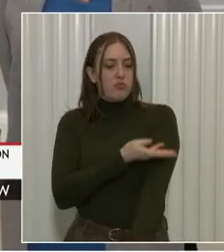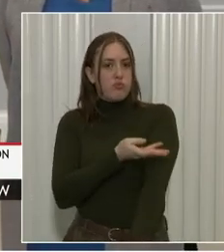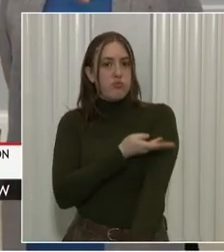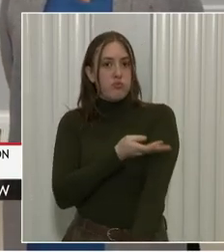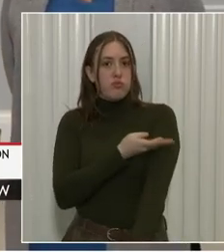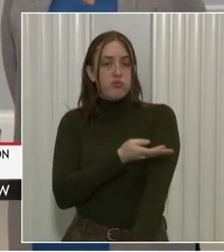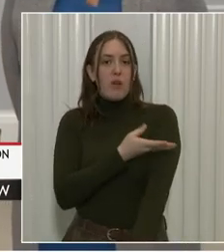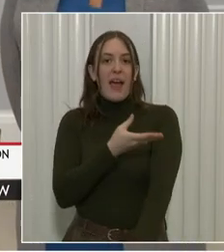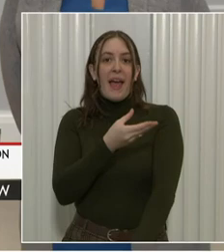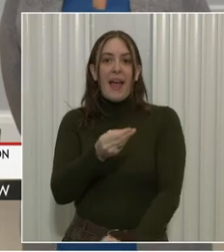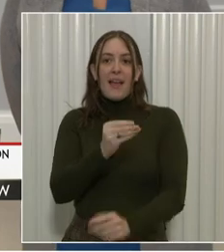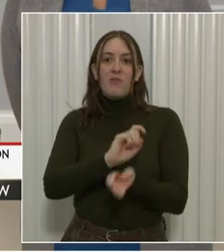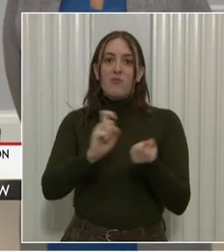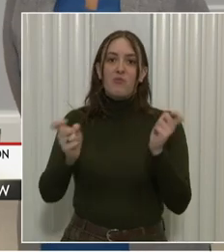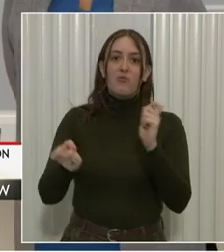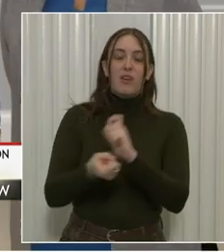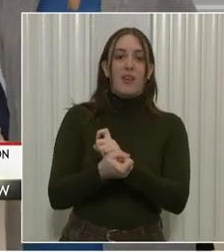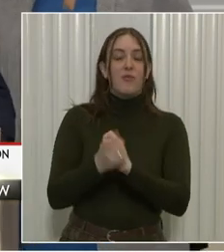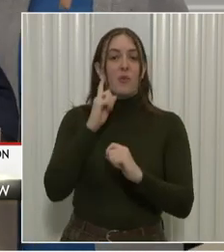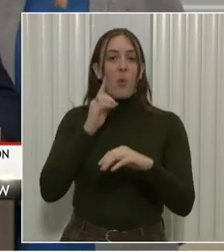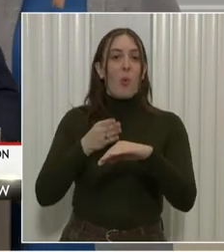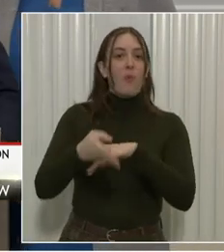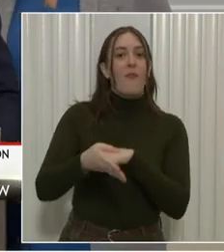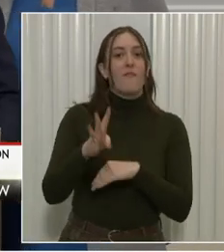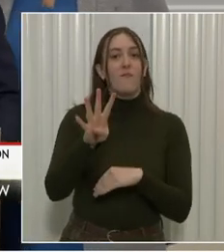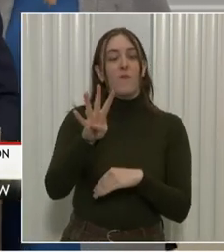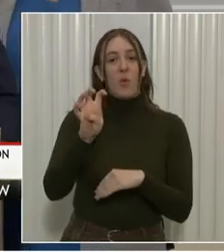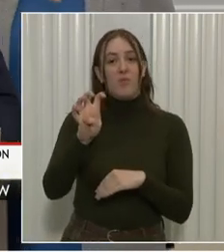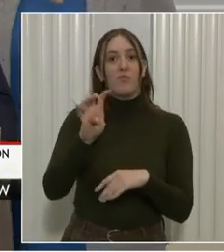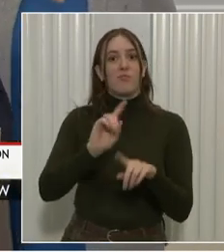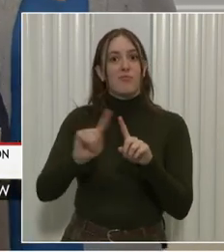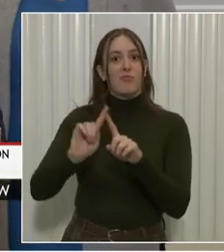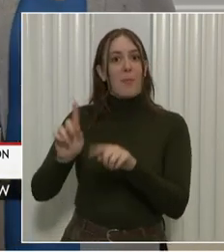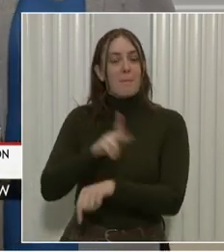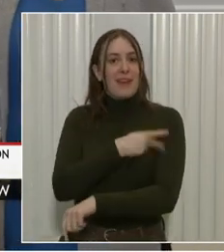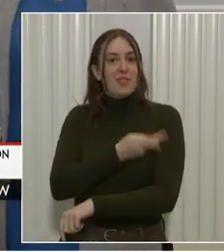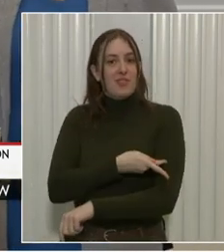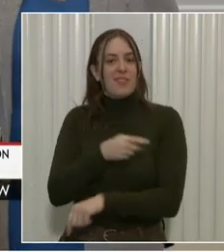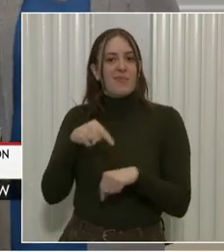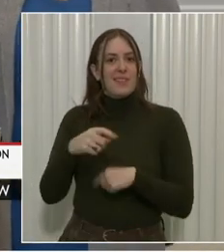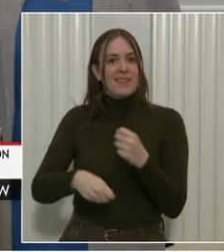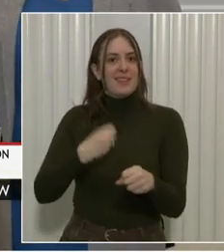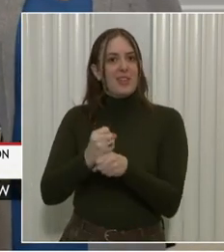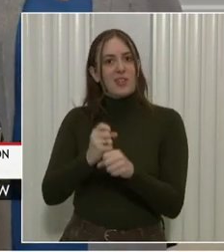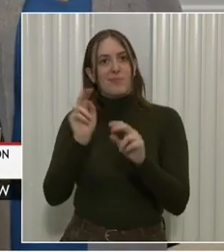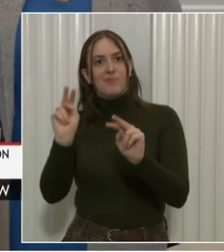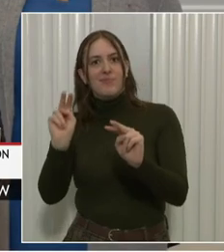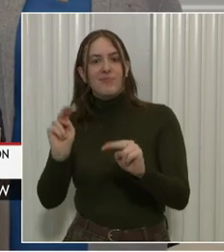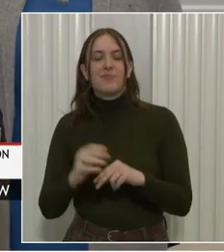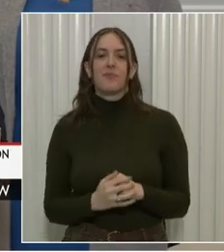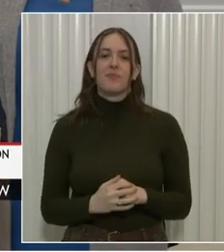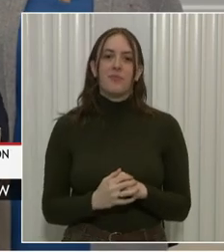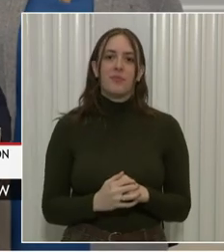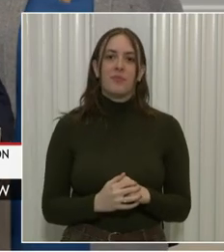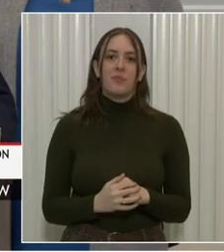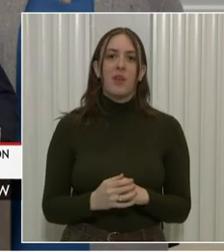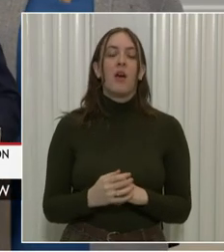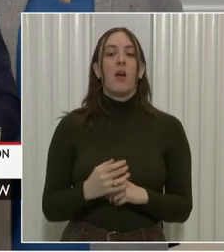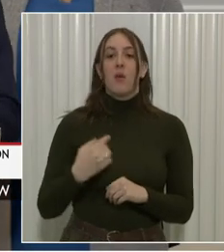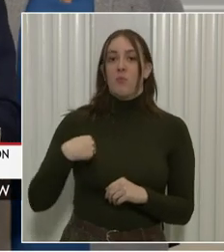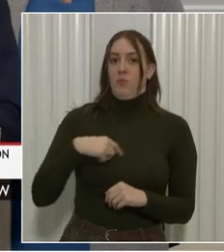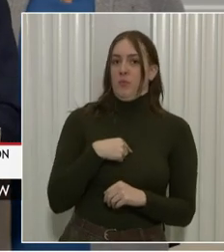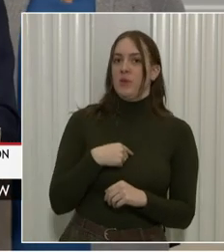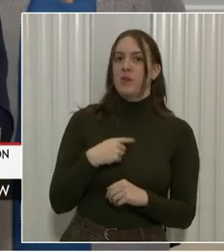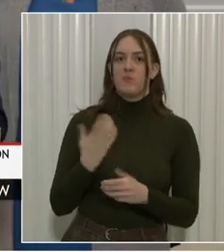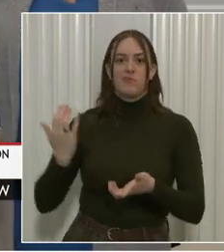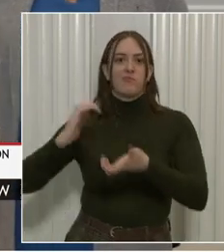up to 400 patients per year in the district with this program. DC Fire and EMS works closely with our area hospitals and trauma centers, who